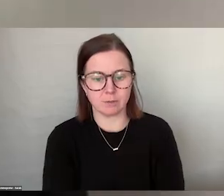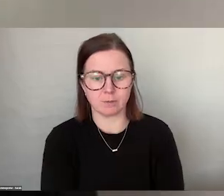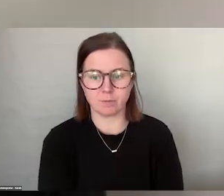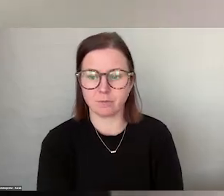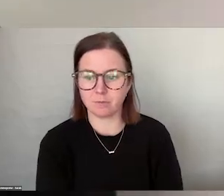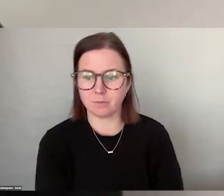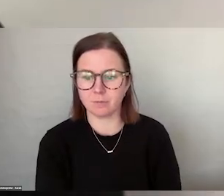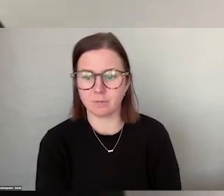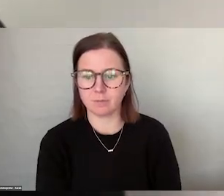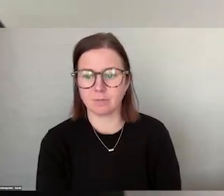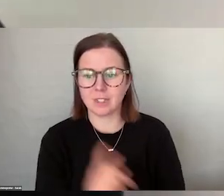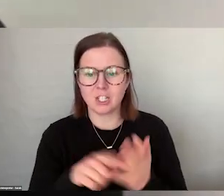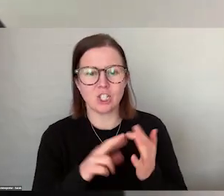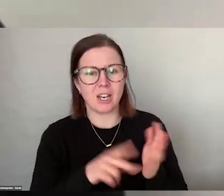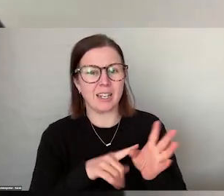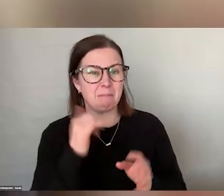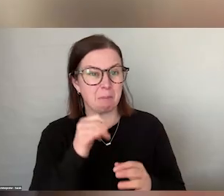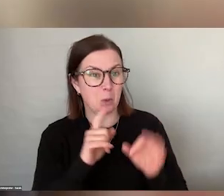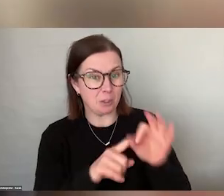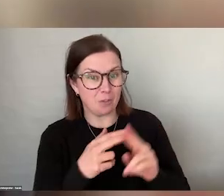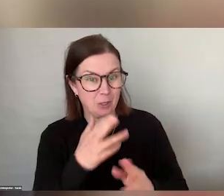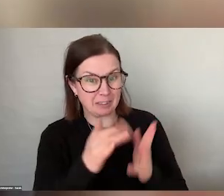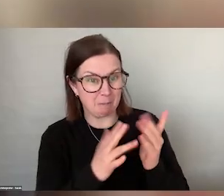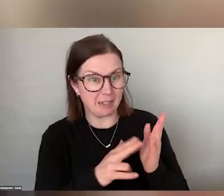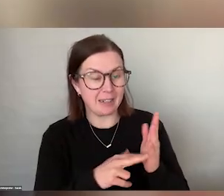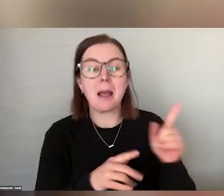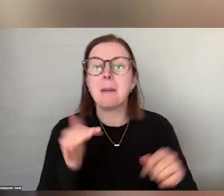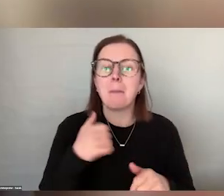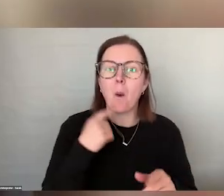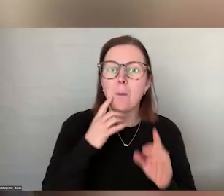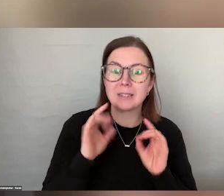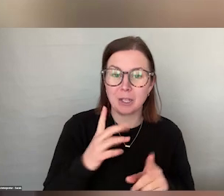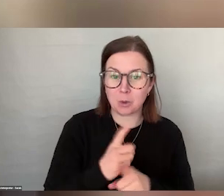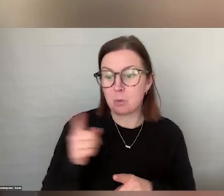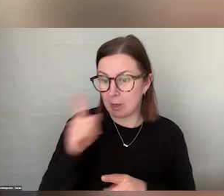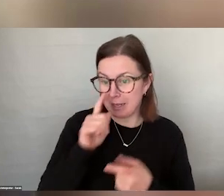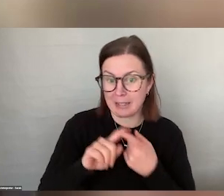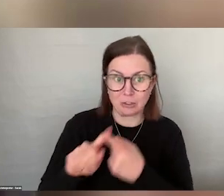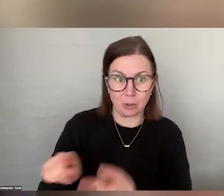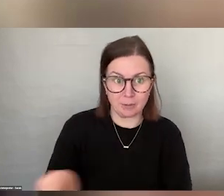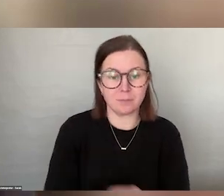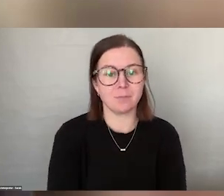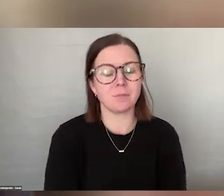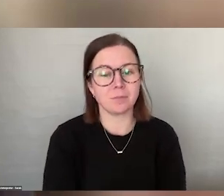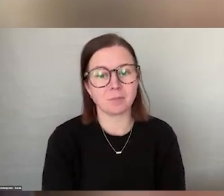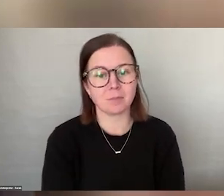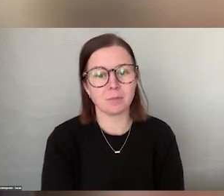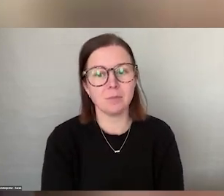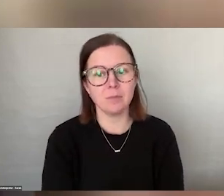That's possibly a question for you, Simon, and also Okay, why don't I start and then you can continue about care models.